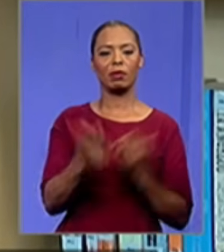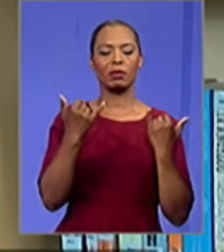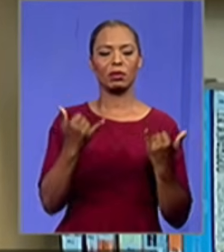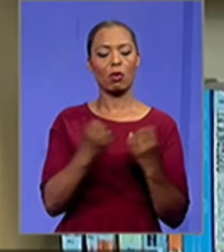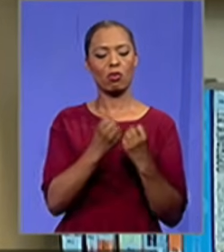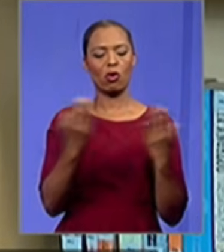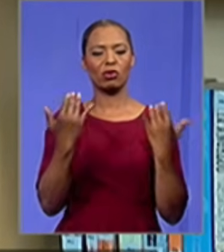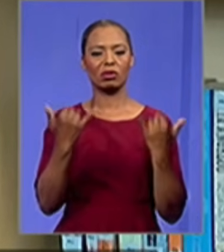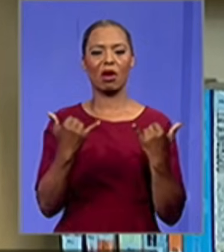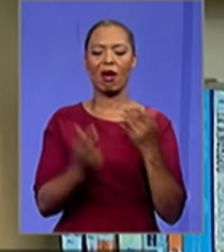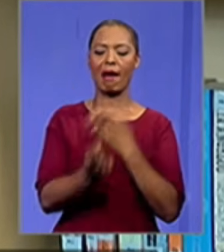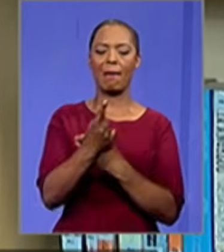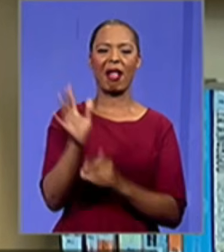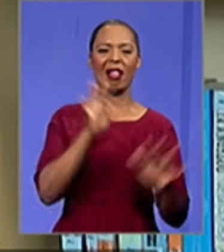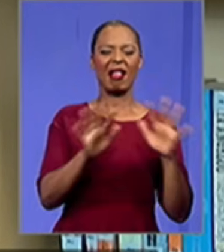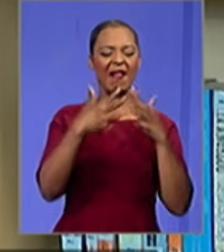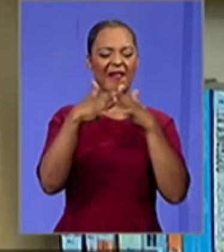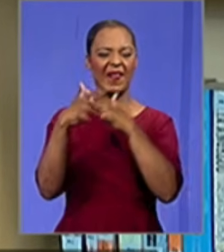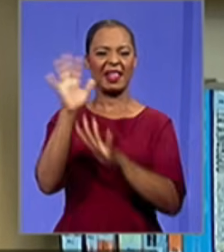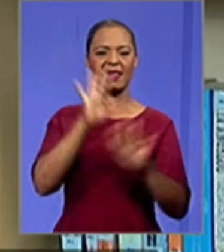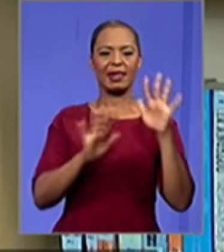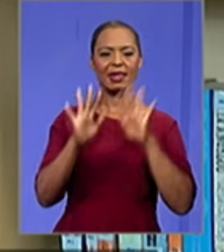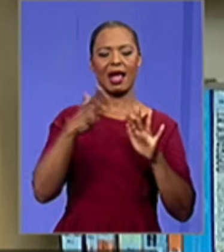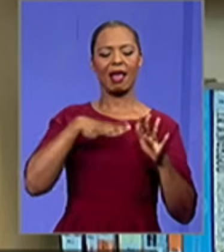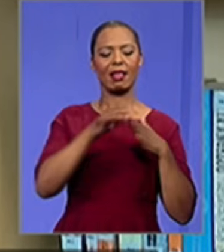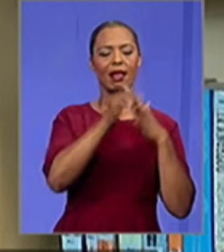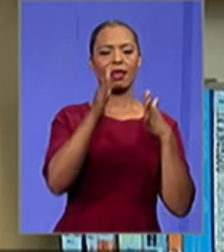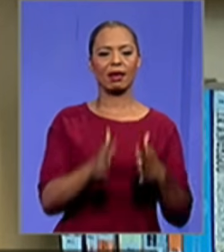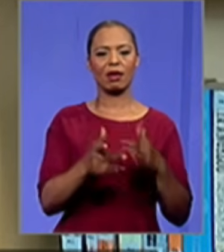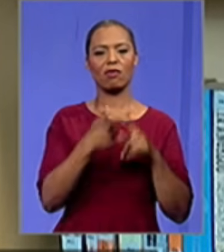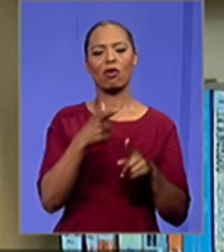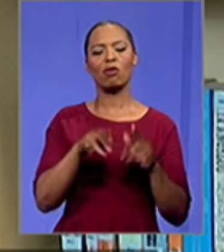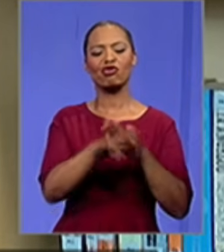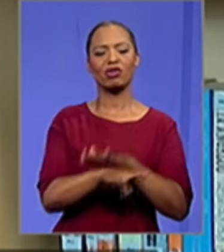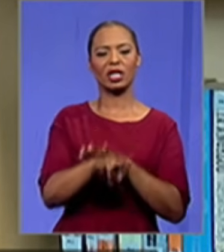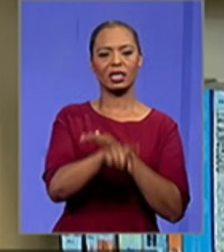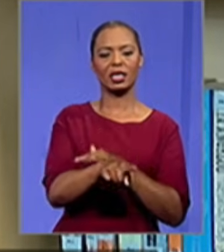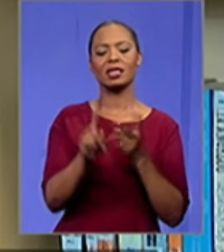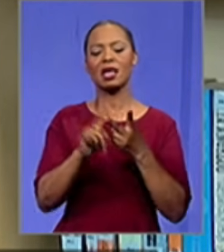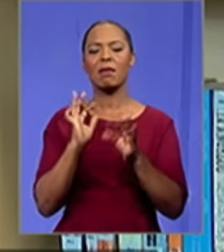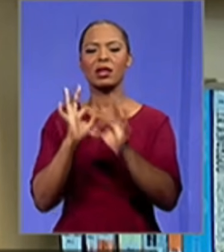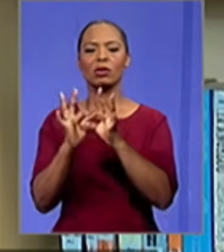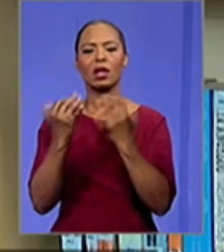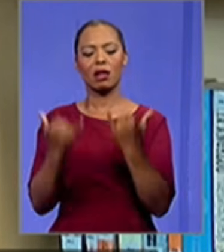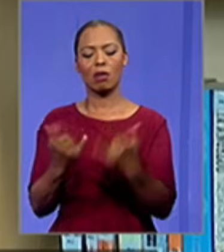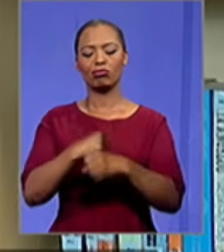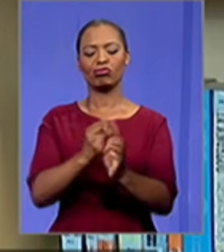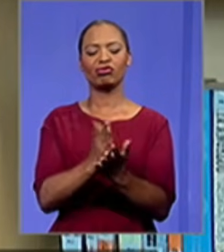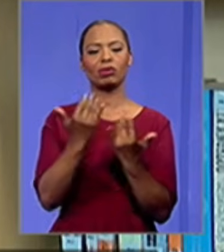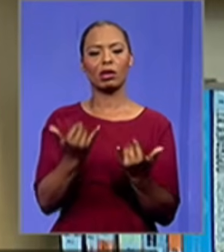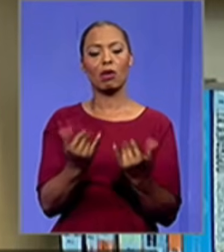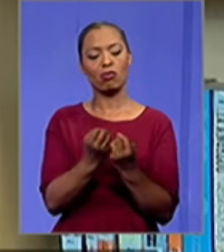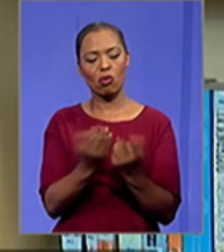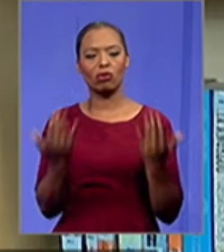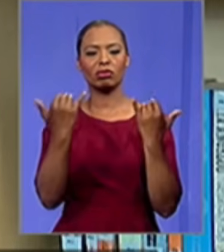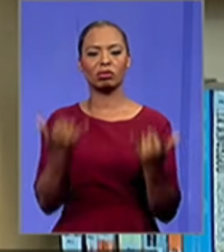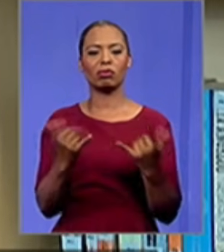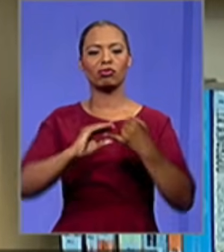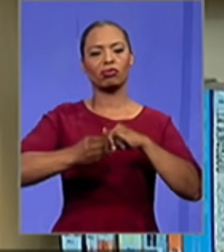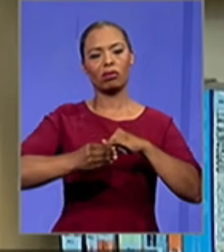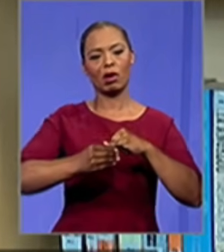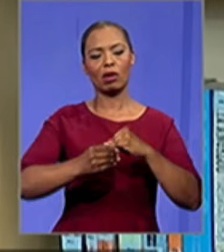the calls and interactions I've had with other leaders from across the region, and in particular making sure that we can try and